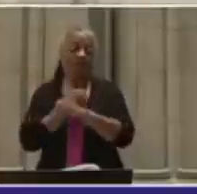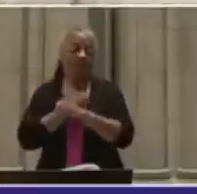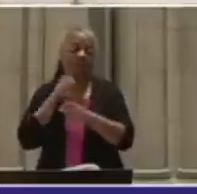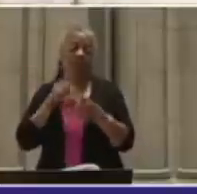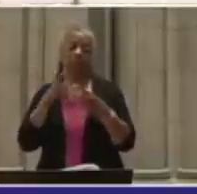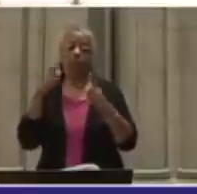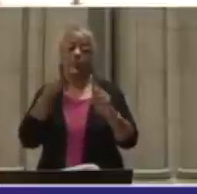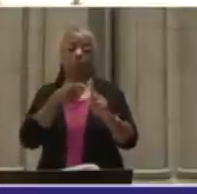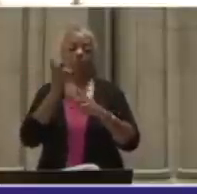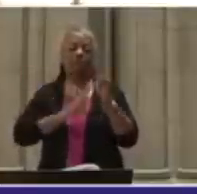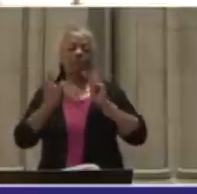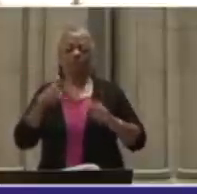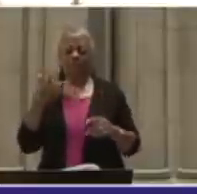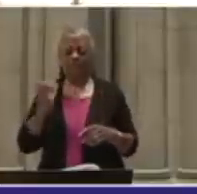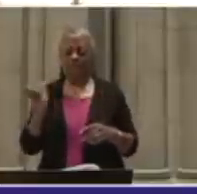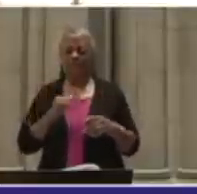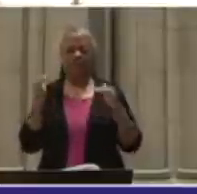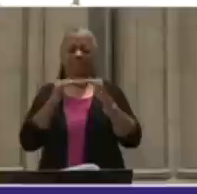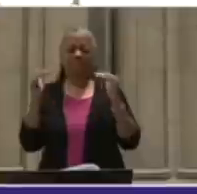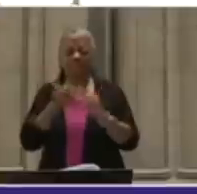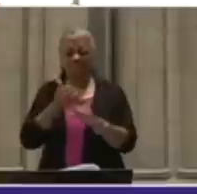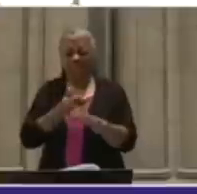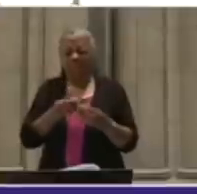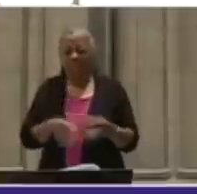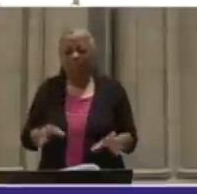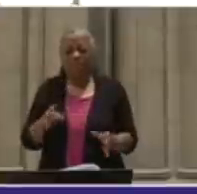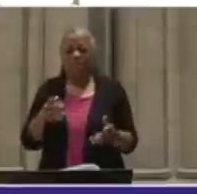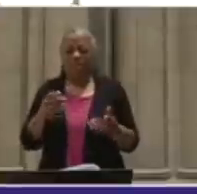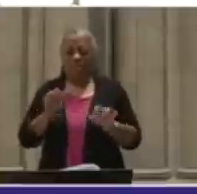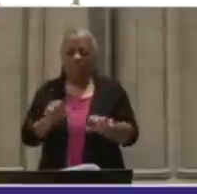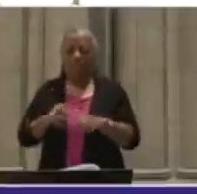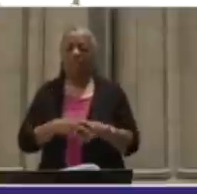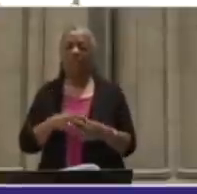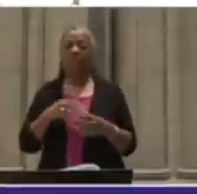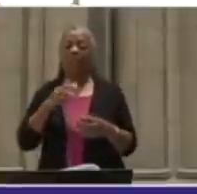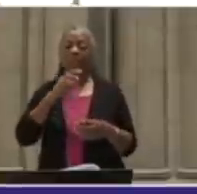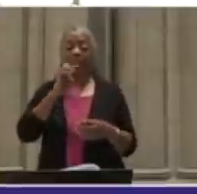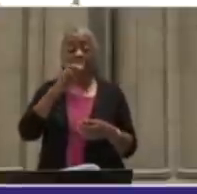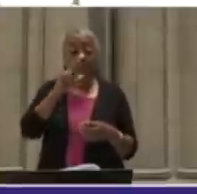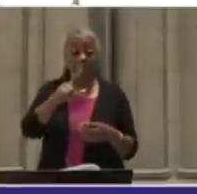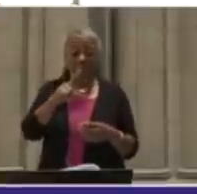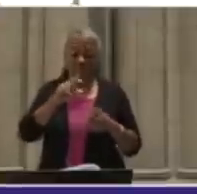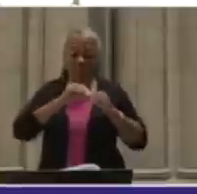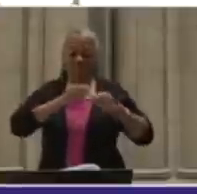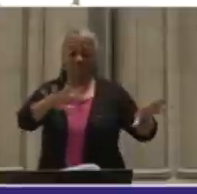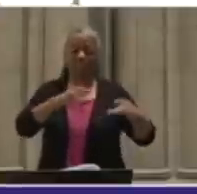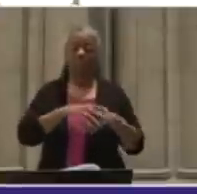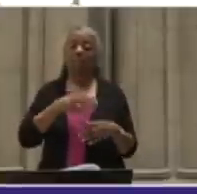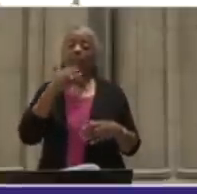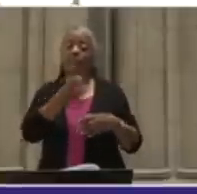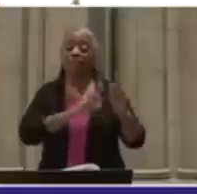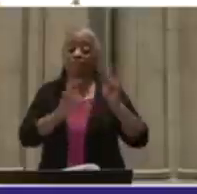some feel like justice is a lost cause, says the scripture. Evil is epidemic. Decent people